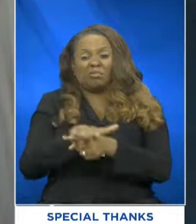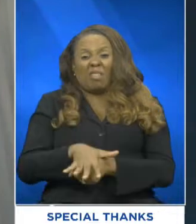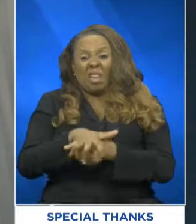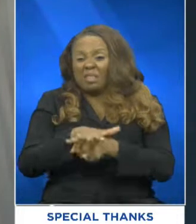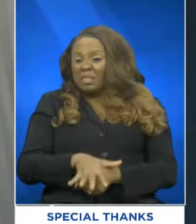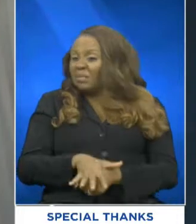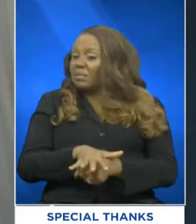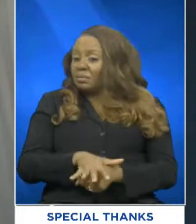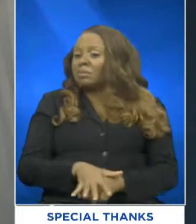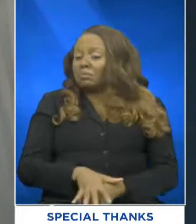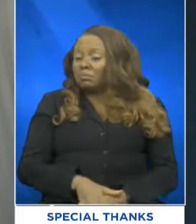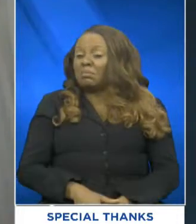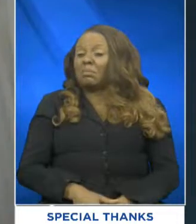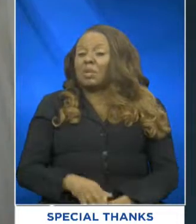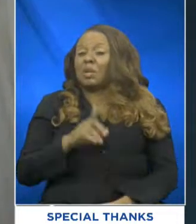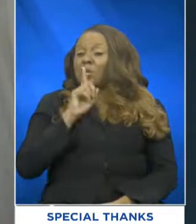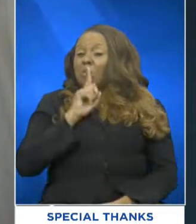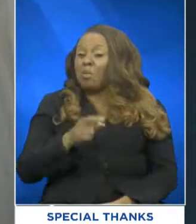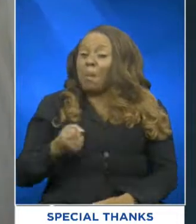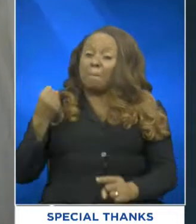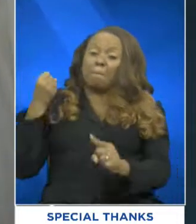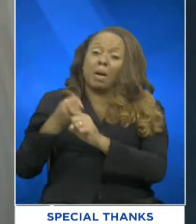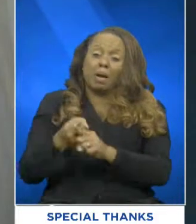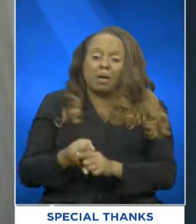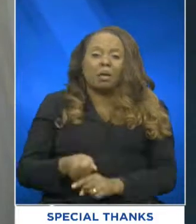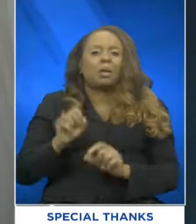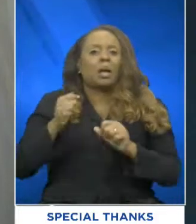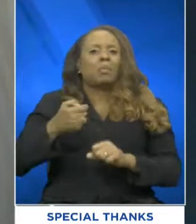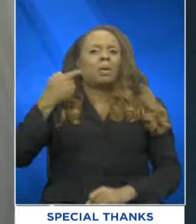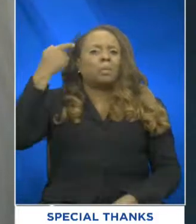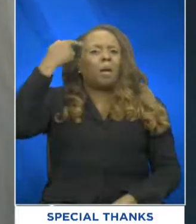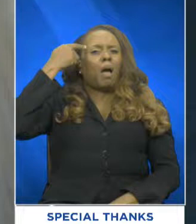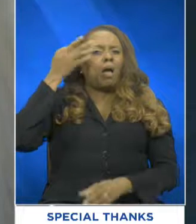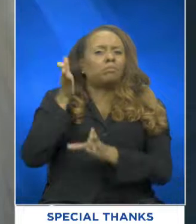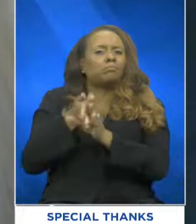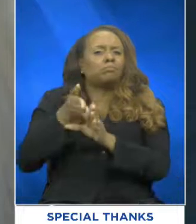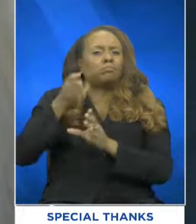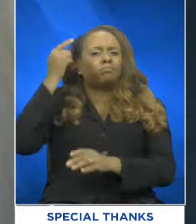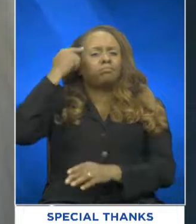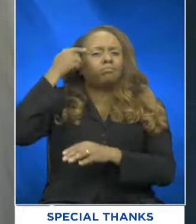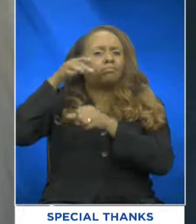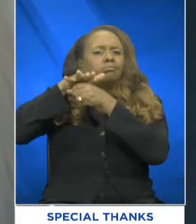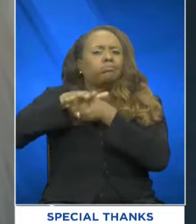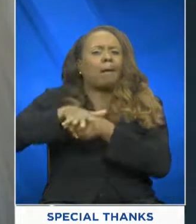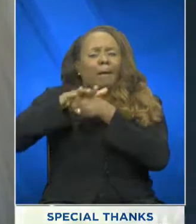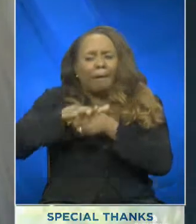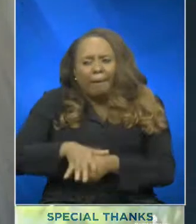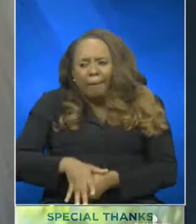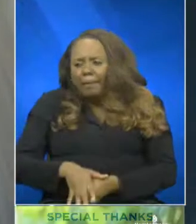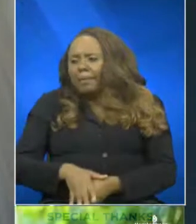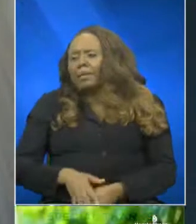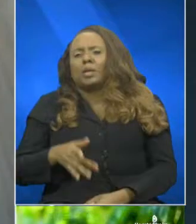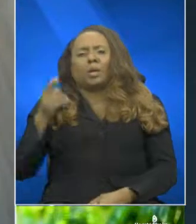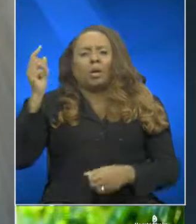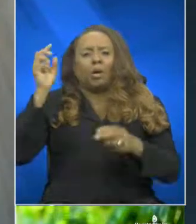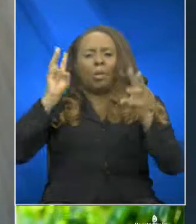stress does contribute. By stress, I mean psychological issues Mhm. um, that would cause you to